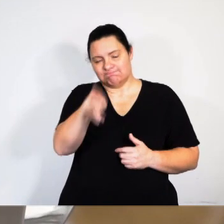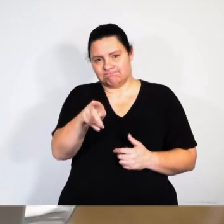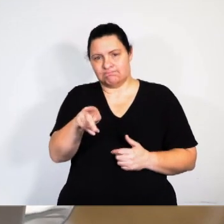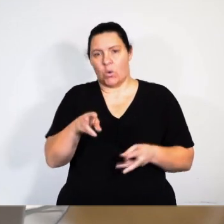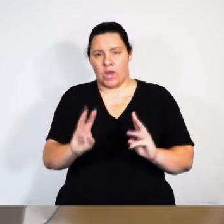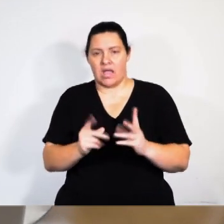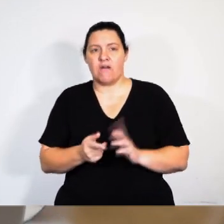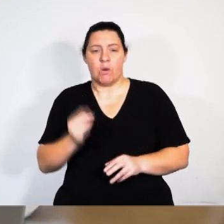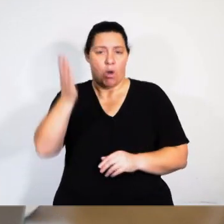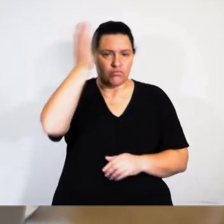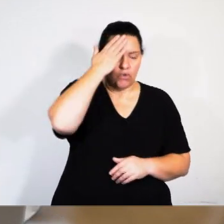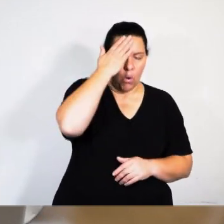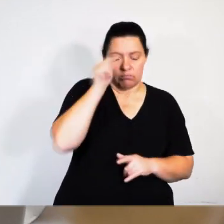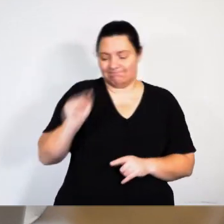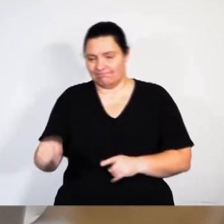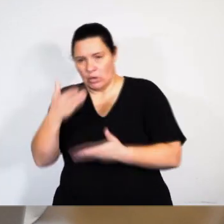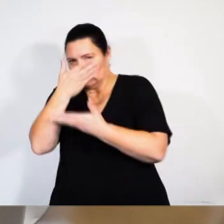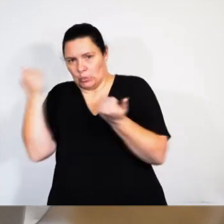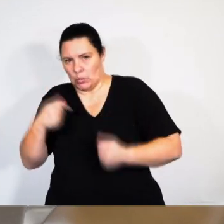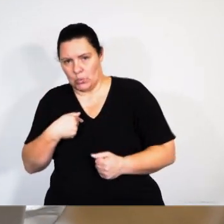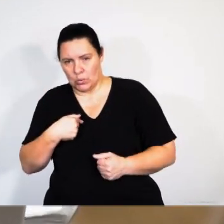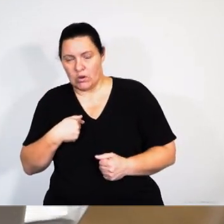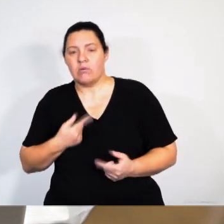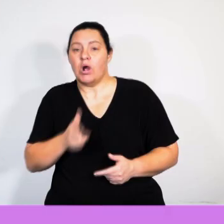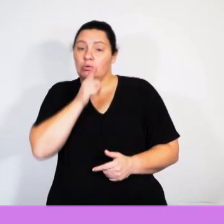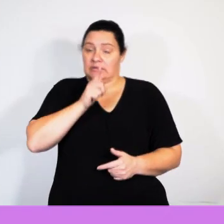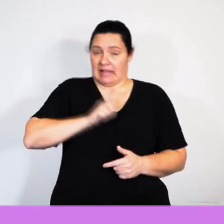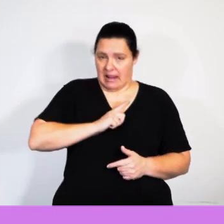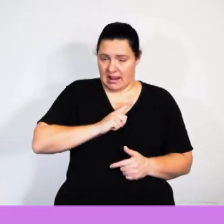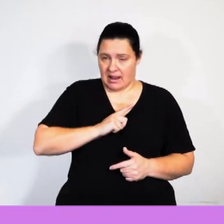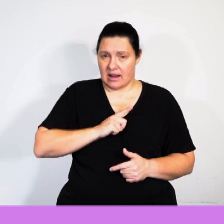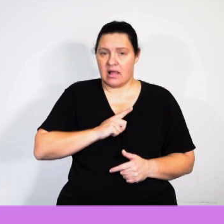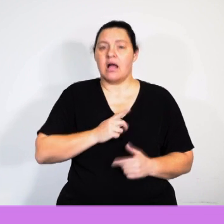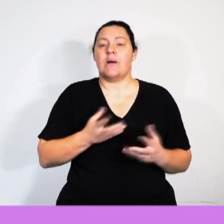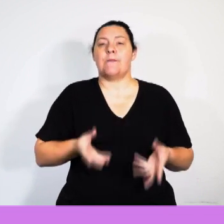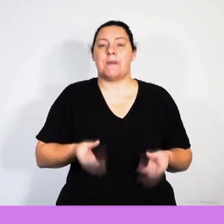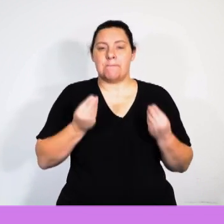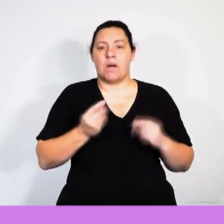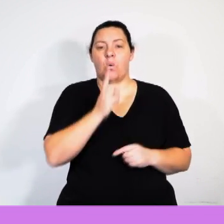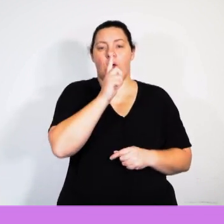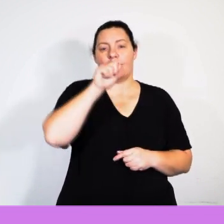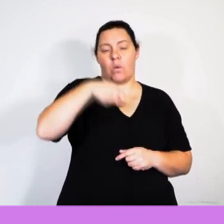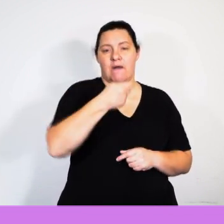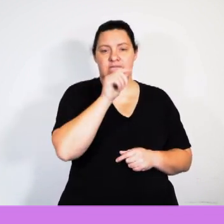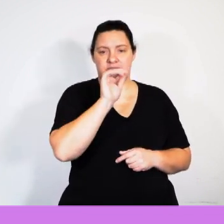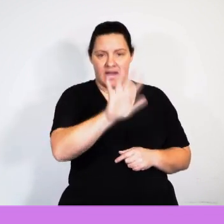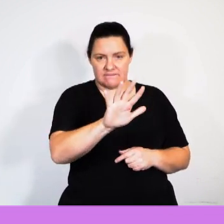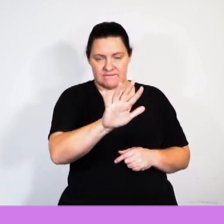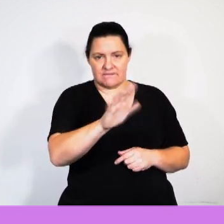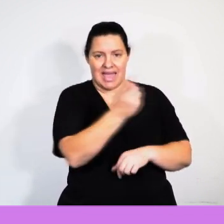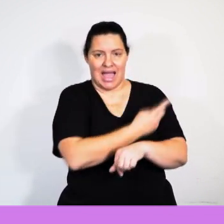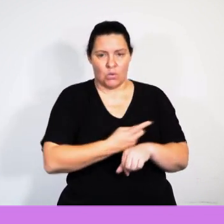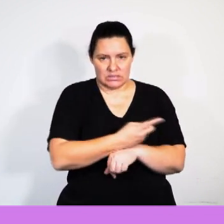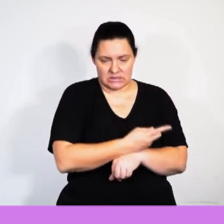method, where we move from known to unknown. So we were told that it takes him